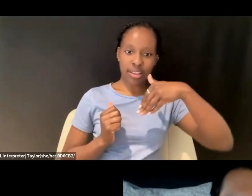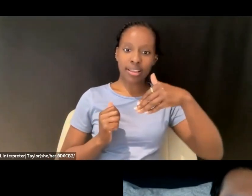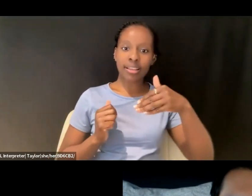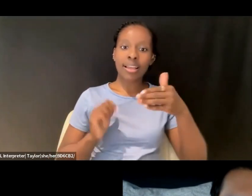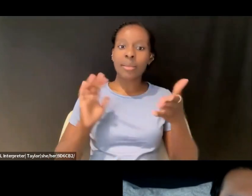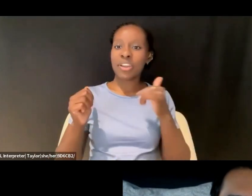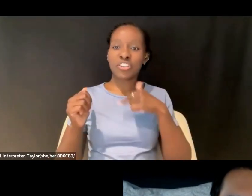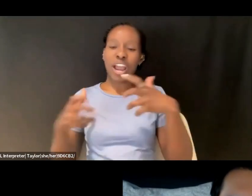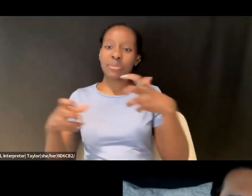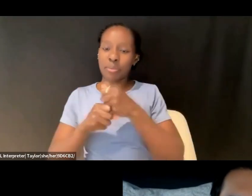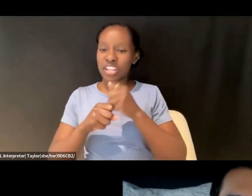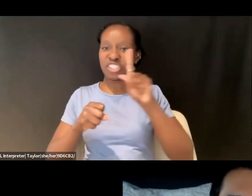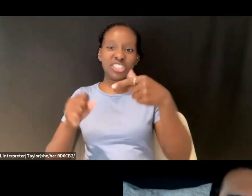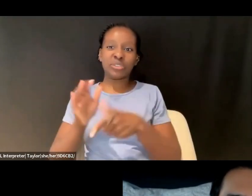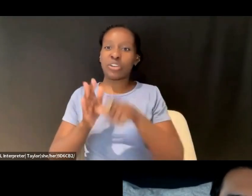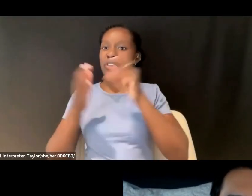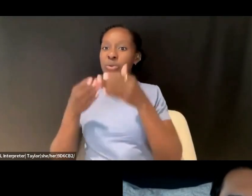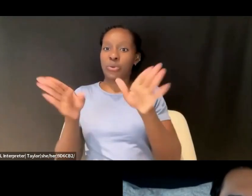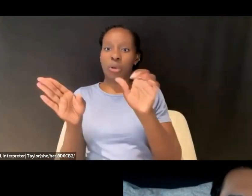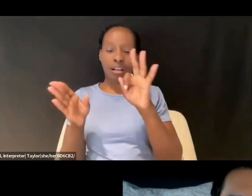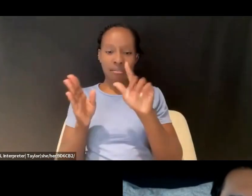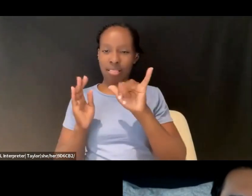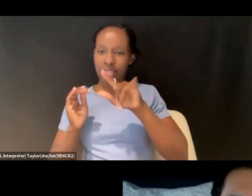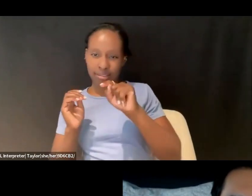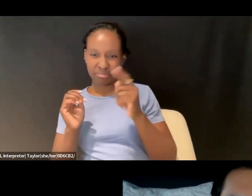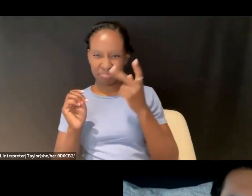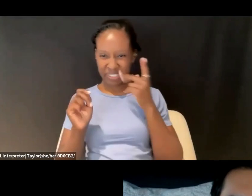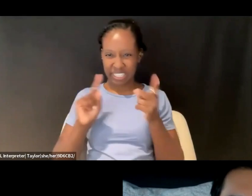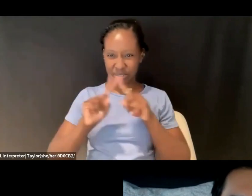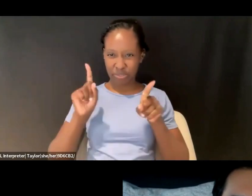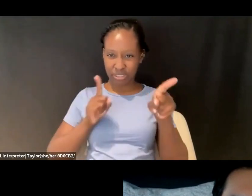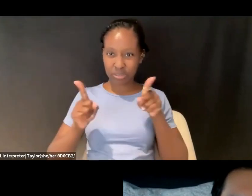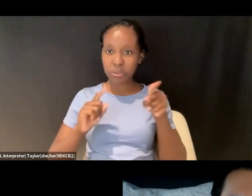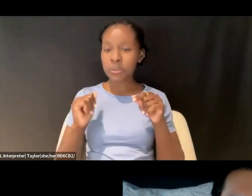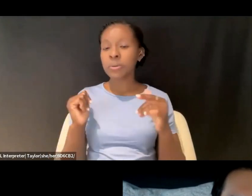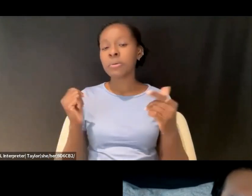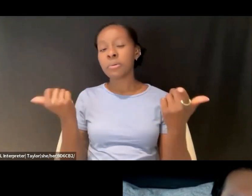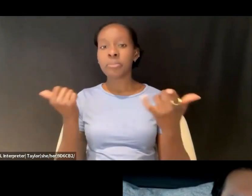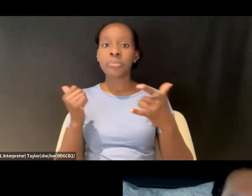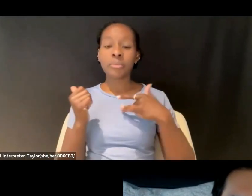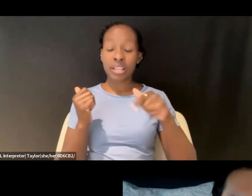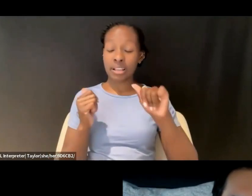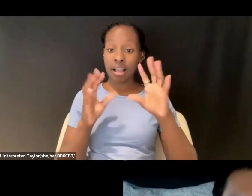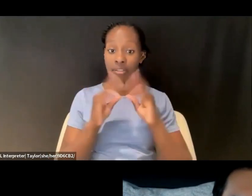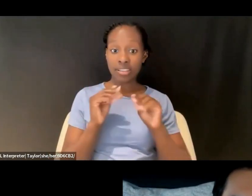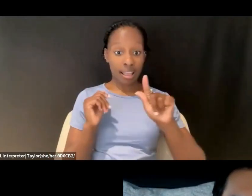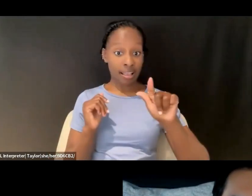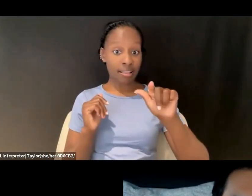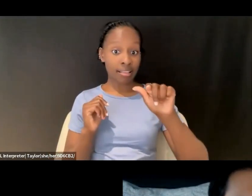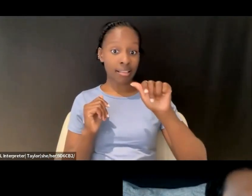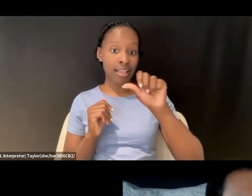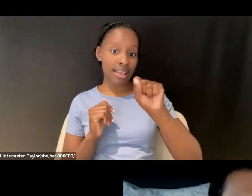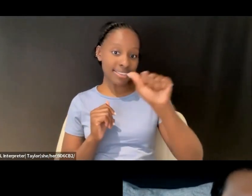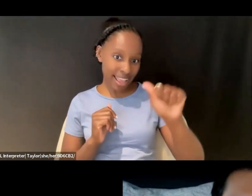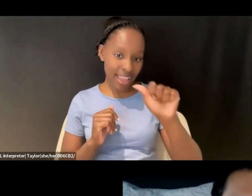being a review of the literature, right? So typically at a conference like the LSA or other conferences, we're